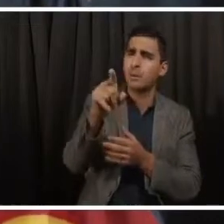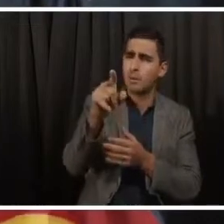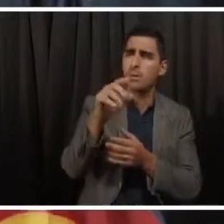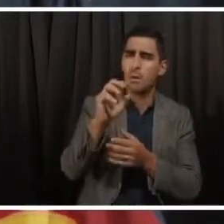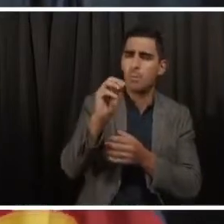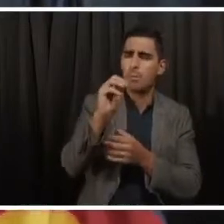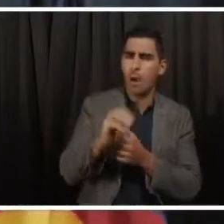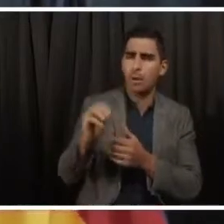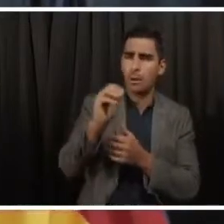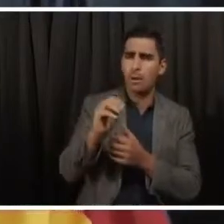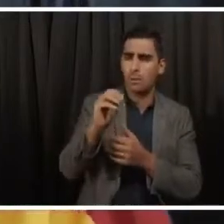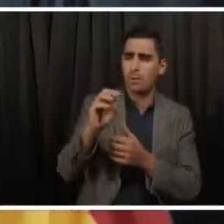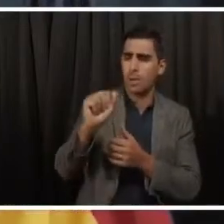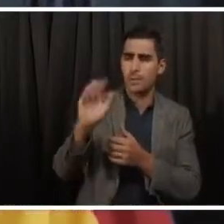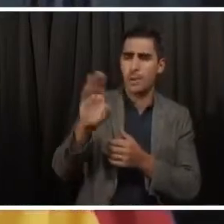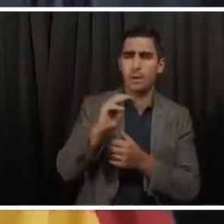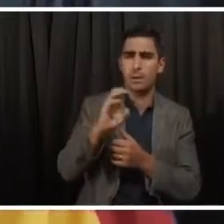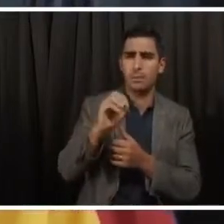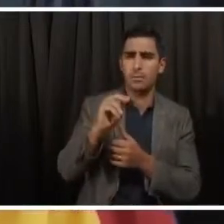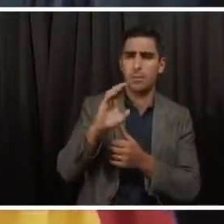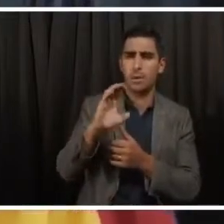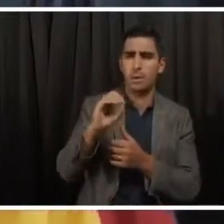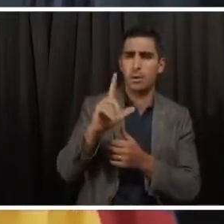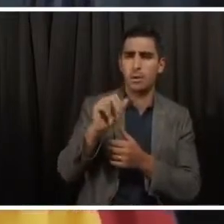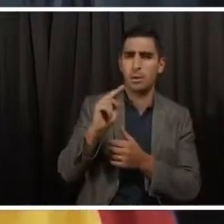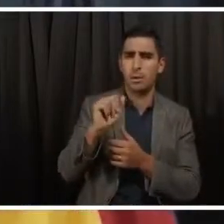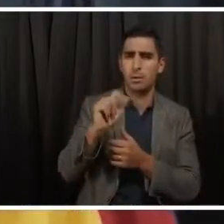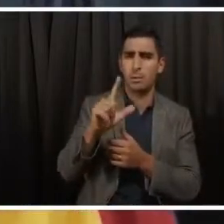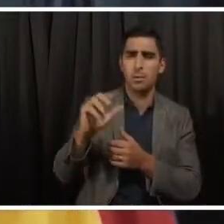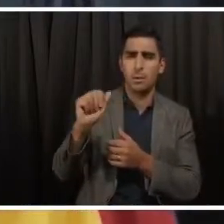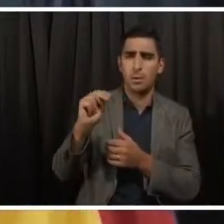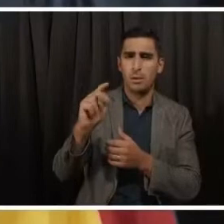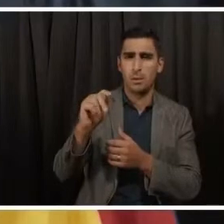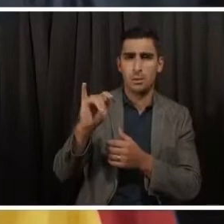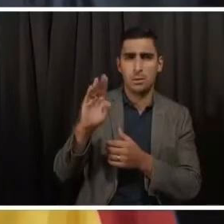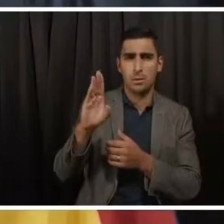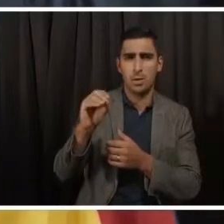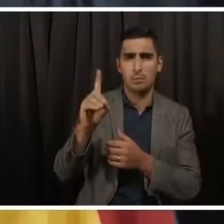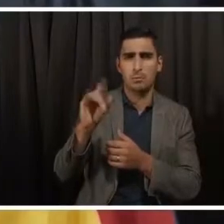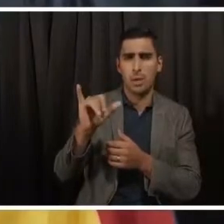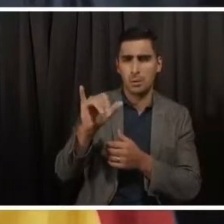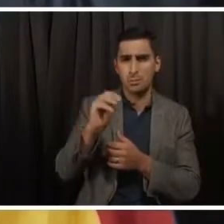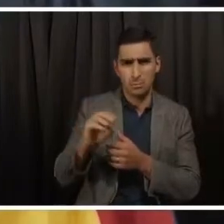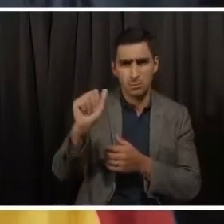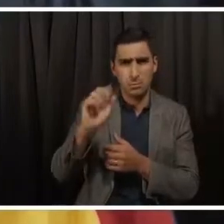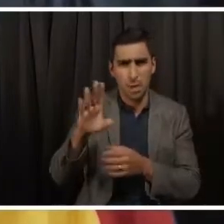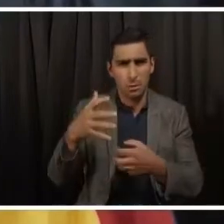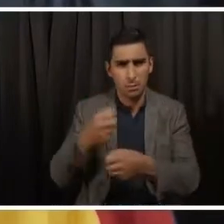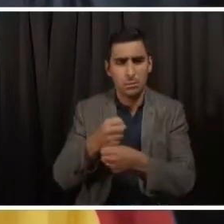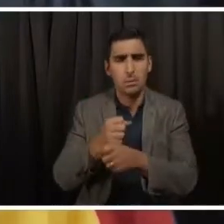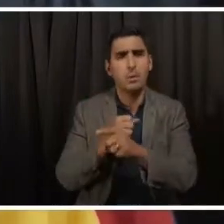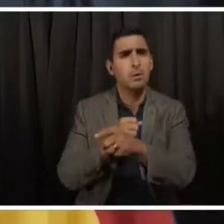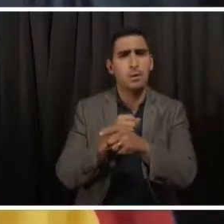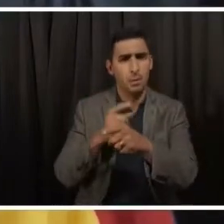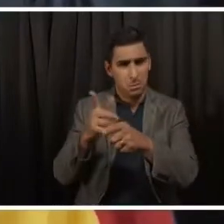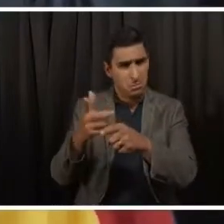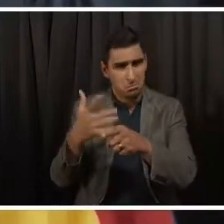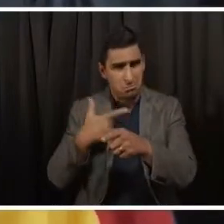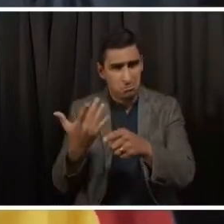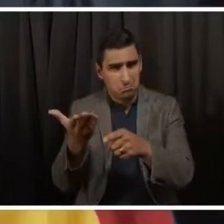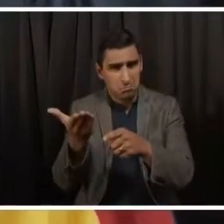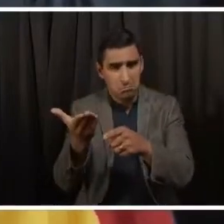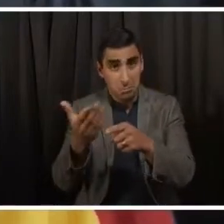are having on hospitalizations for COVID, and if the state is continuing to ramp that up and how it's going to do that?